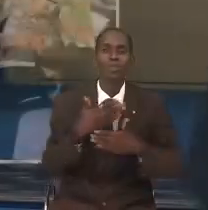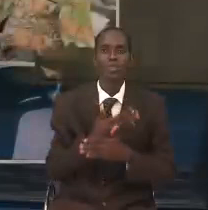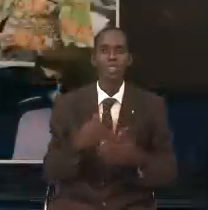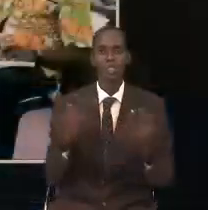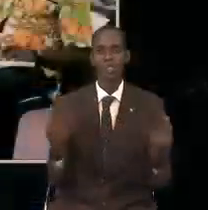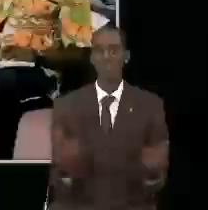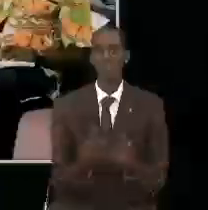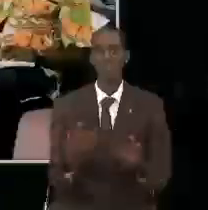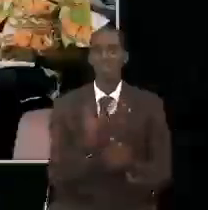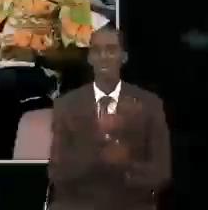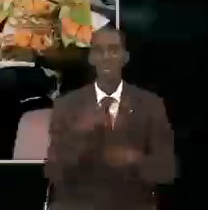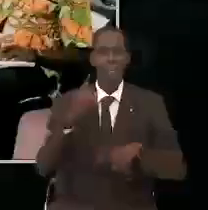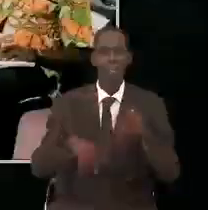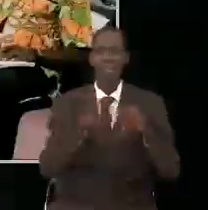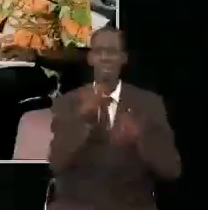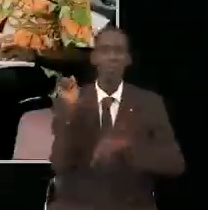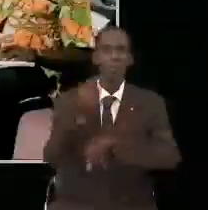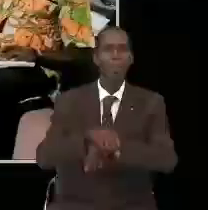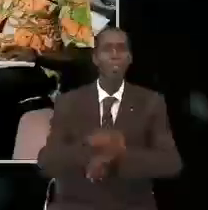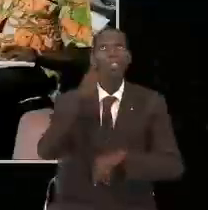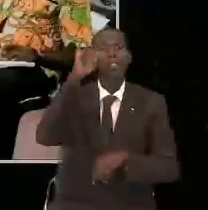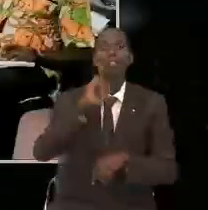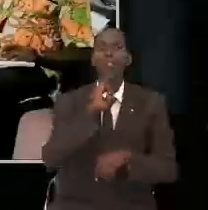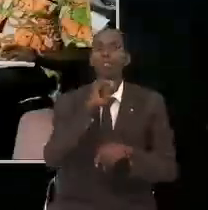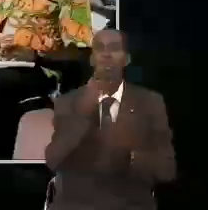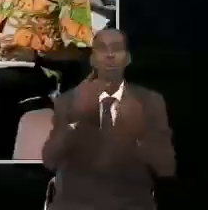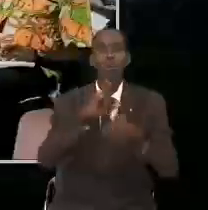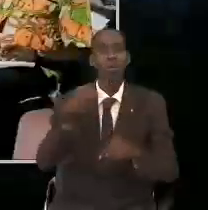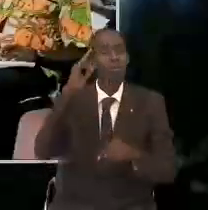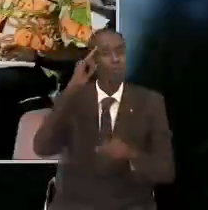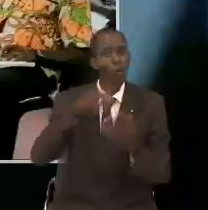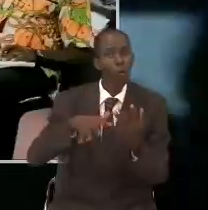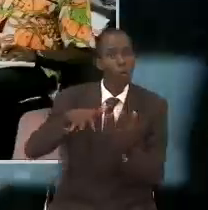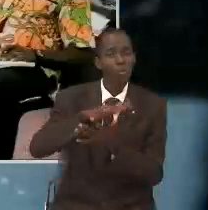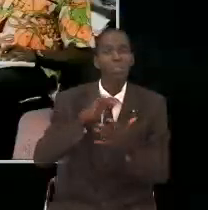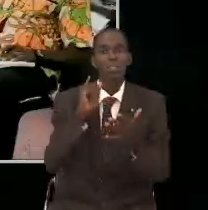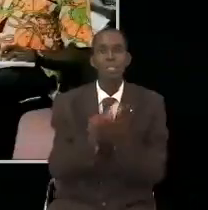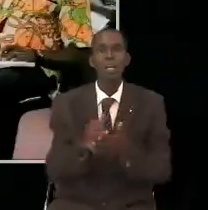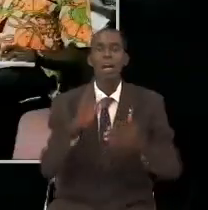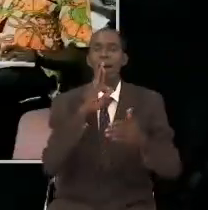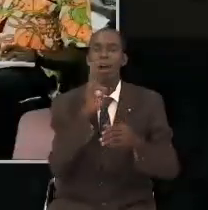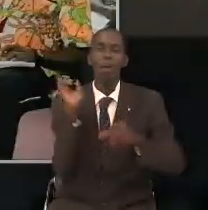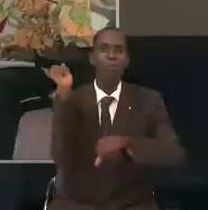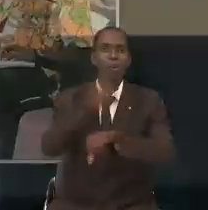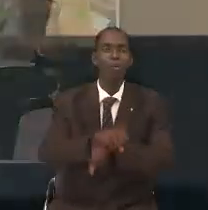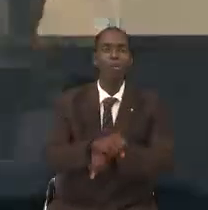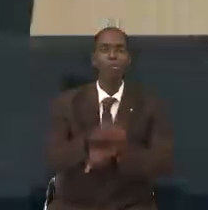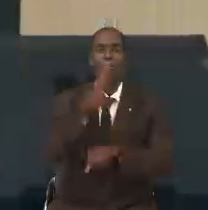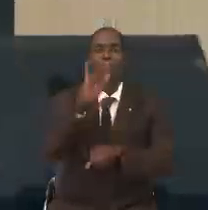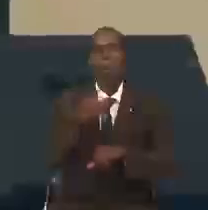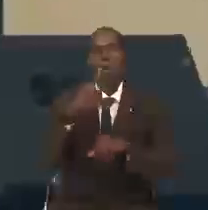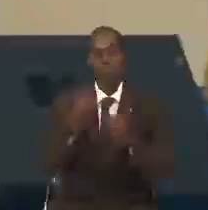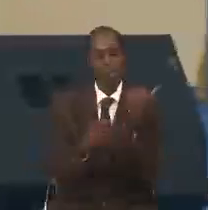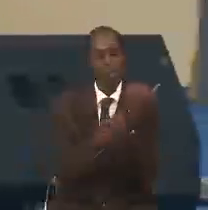they cannot overcome. It's not coming for those who are overcome by the flesh, the works